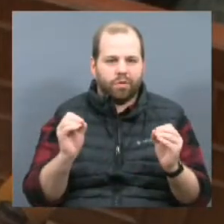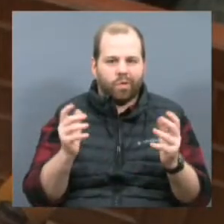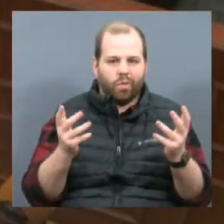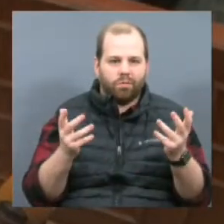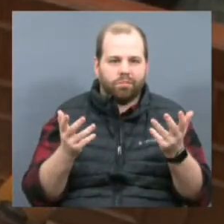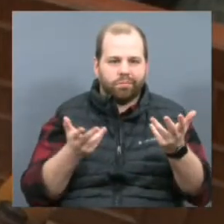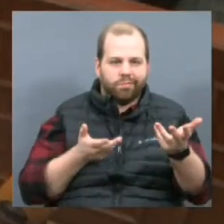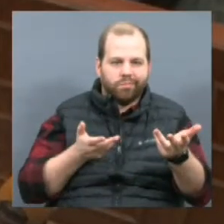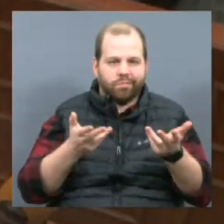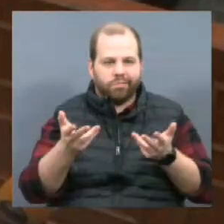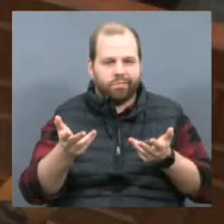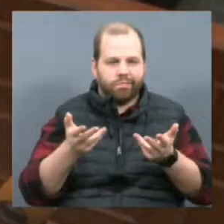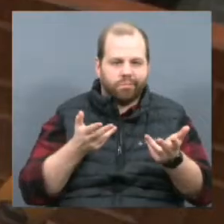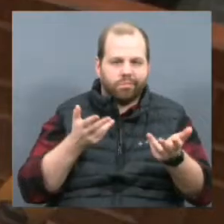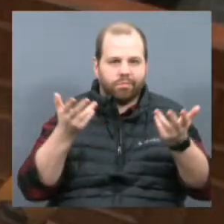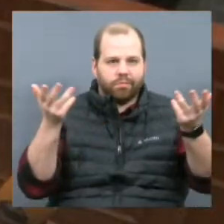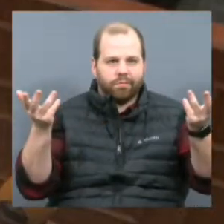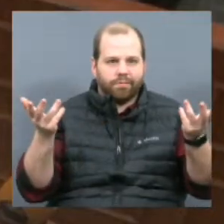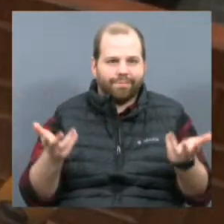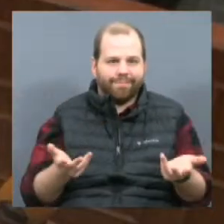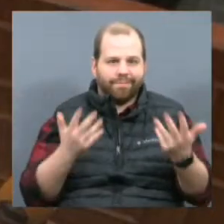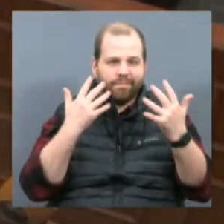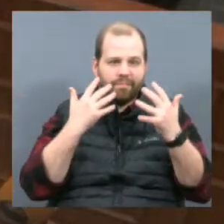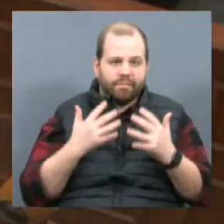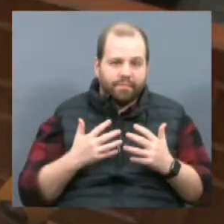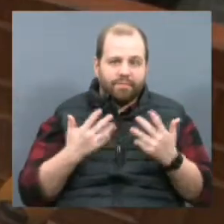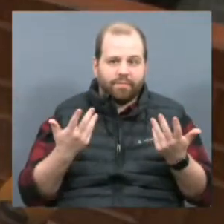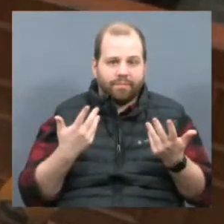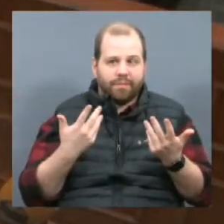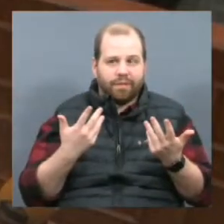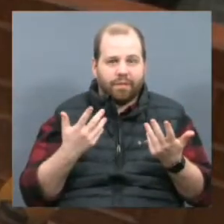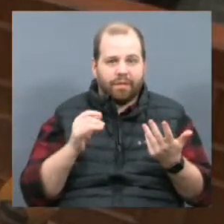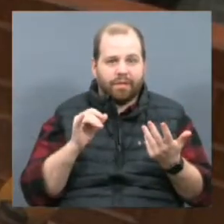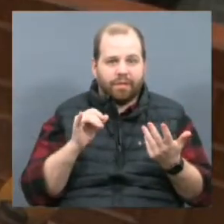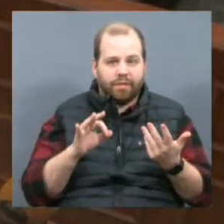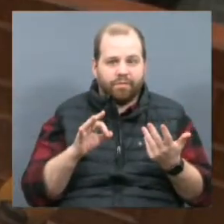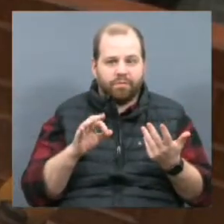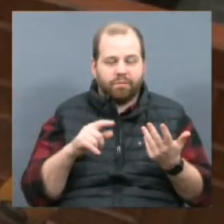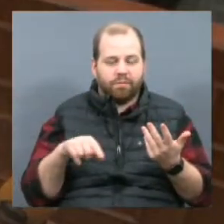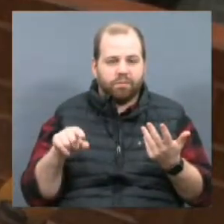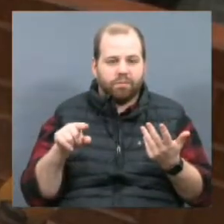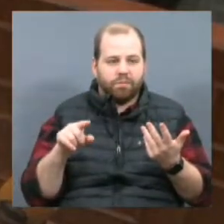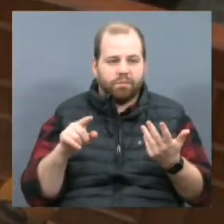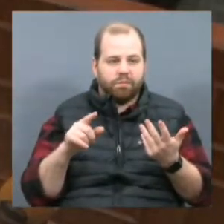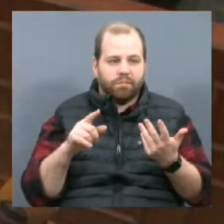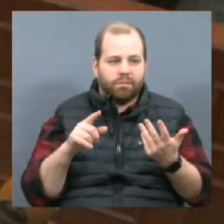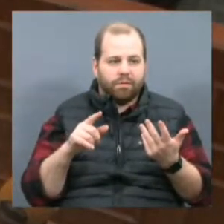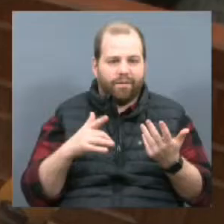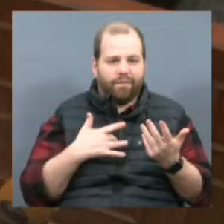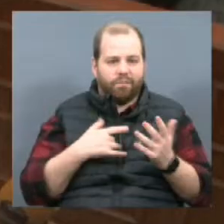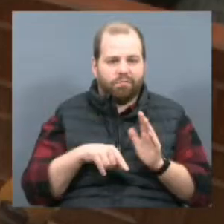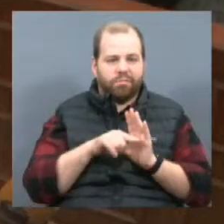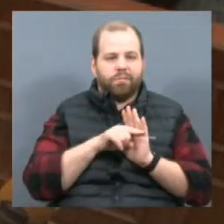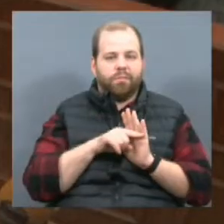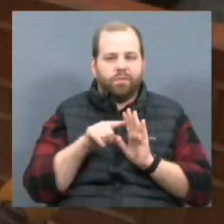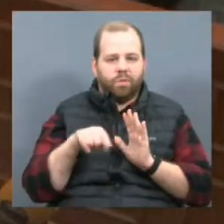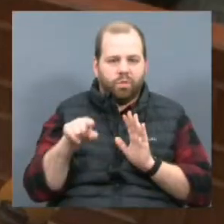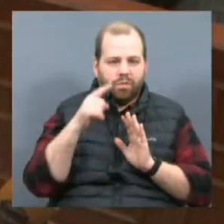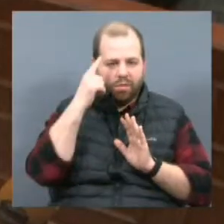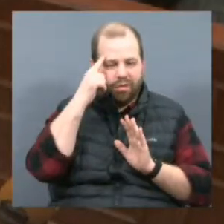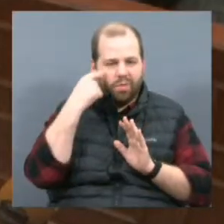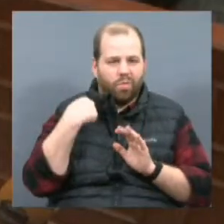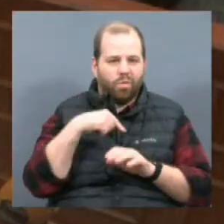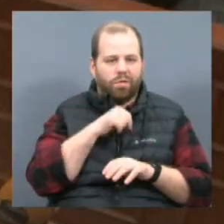and someone doesn't. So unfortunately, and it very much hurts us as a church to hear anyone that thinks that we're being unkind or unfriendly